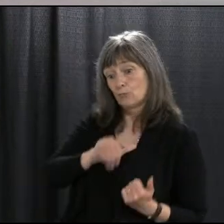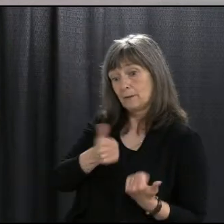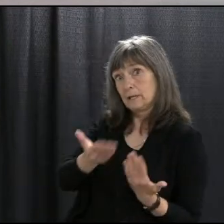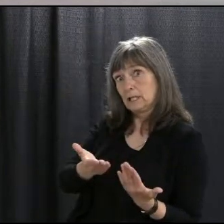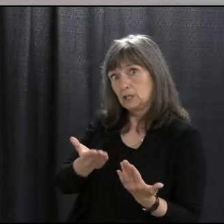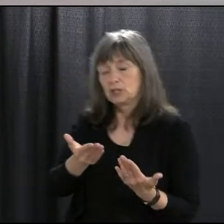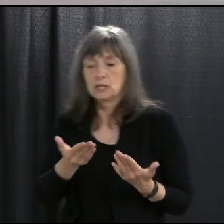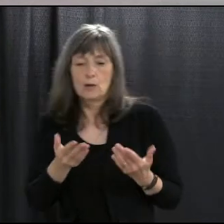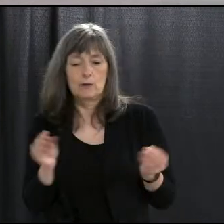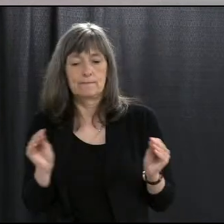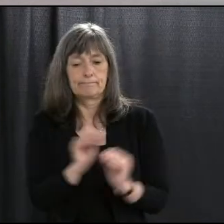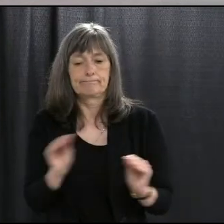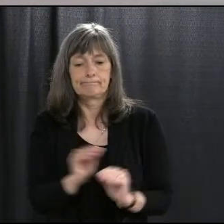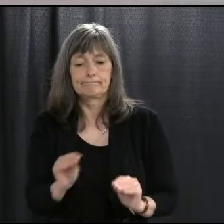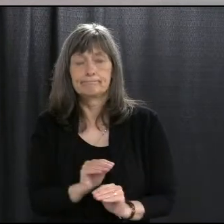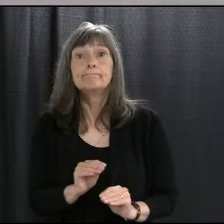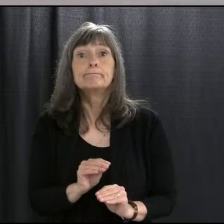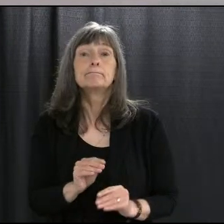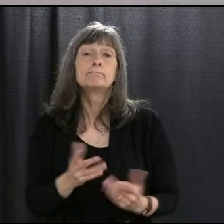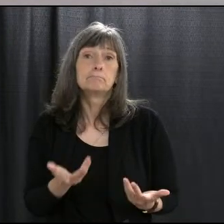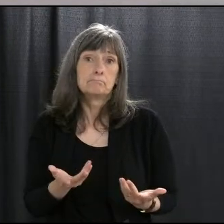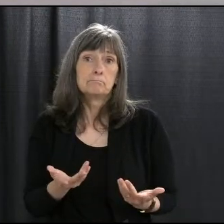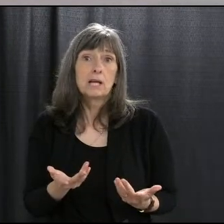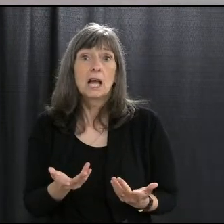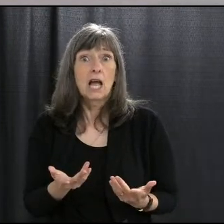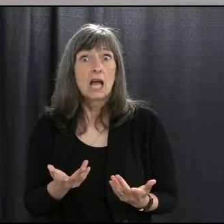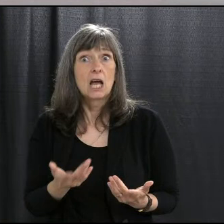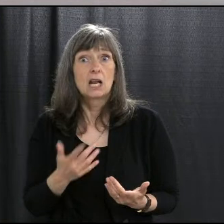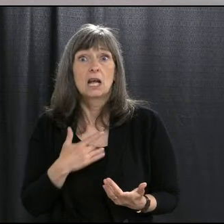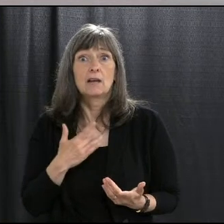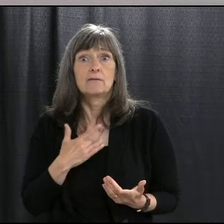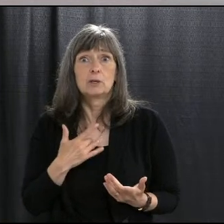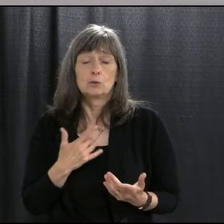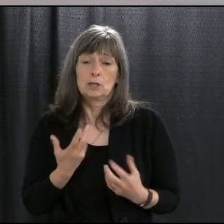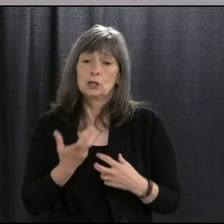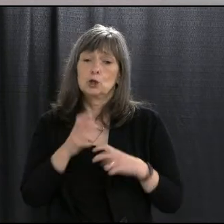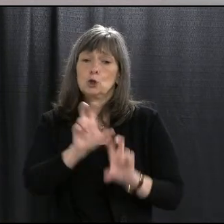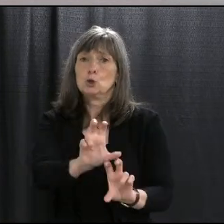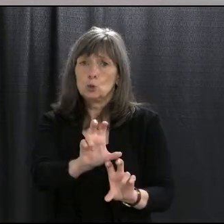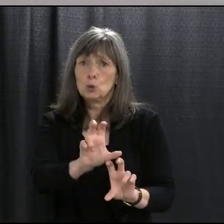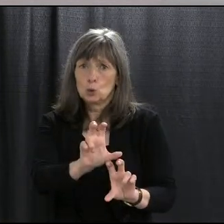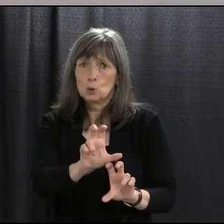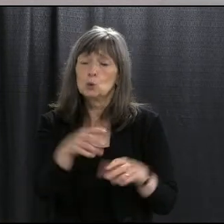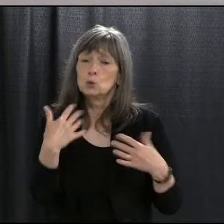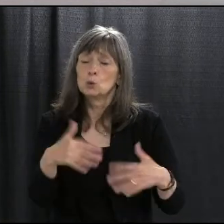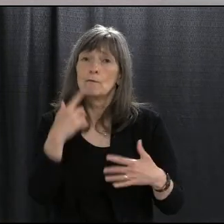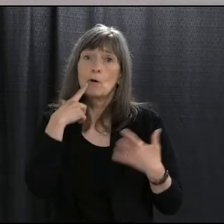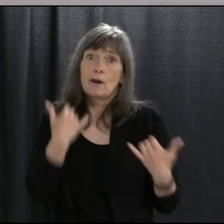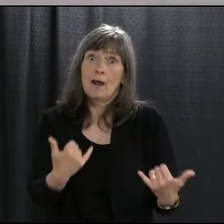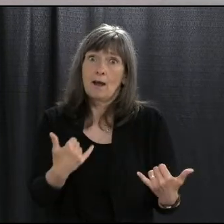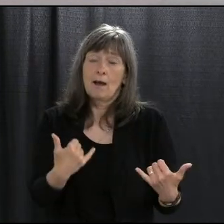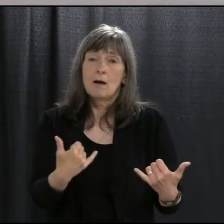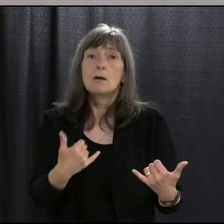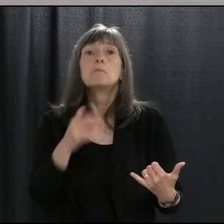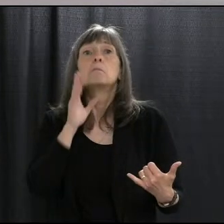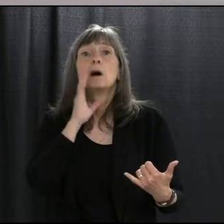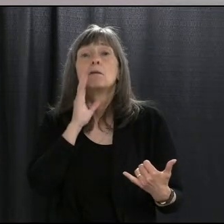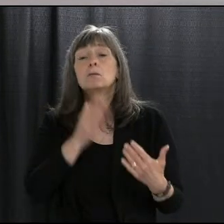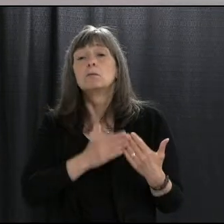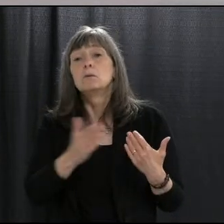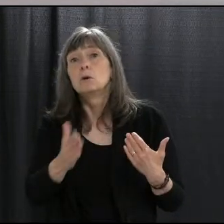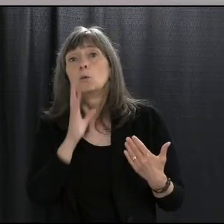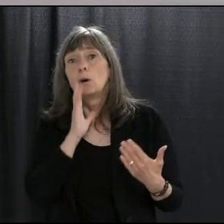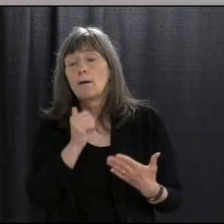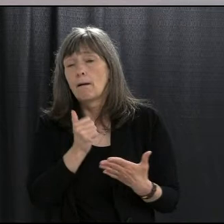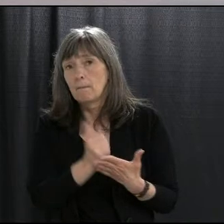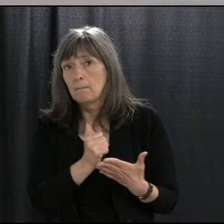I might reference the family care teams that had massive financial investment, but they'll take time to develop. The health information